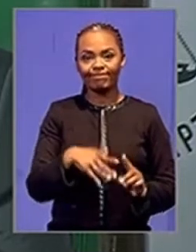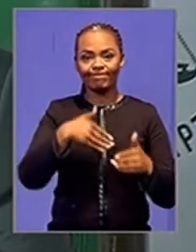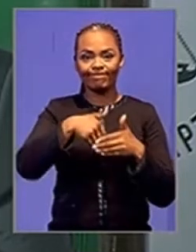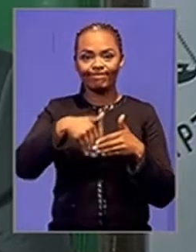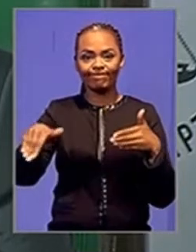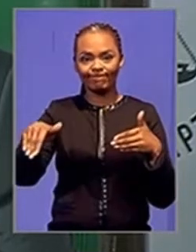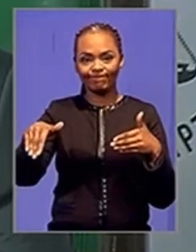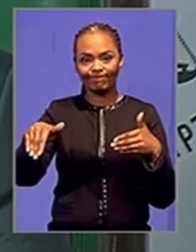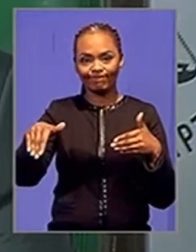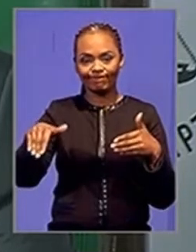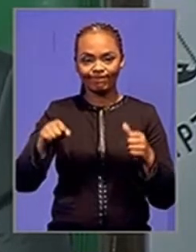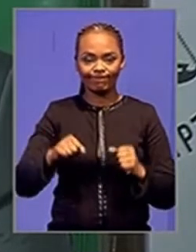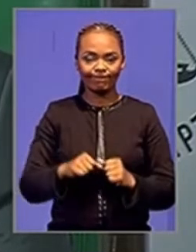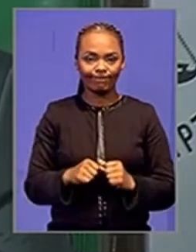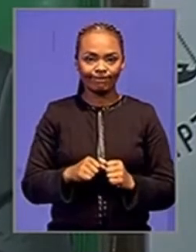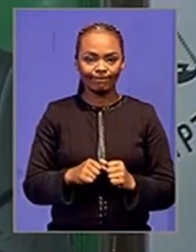I've been told.